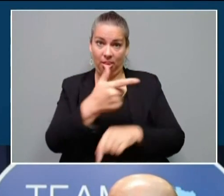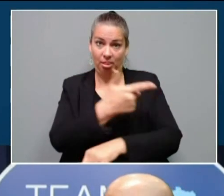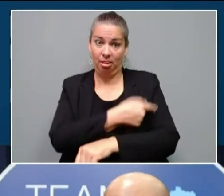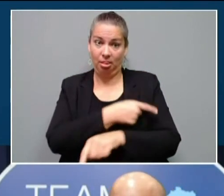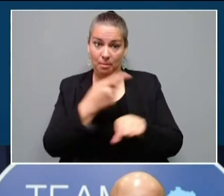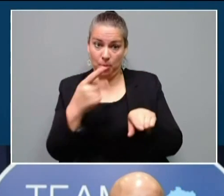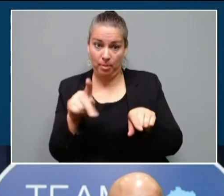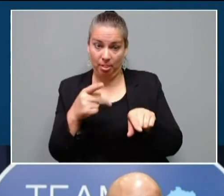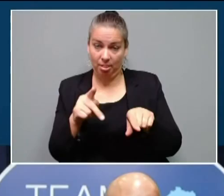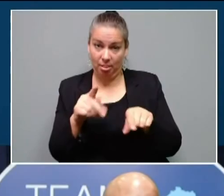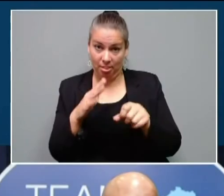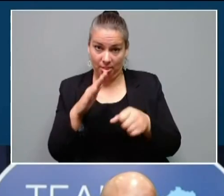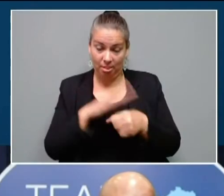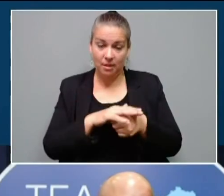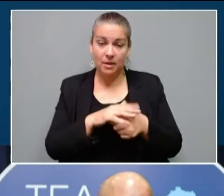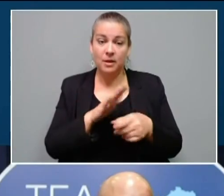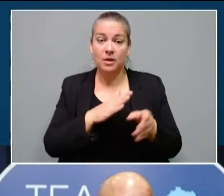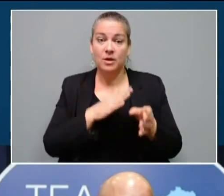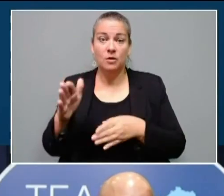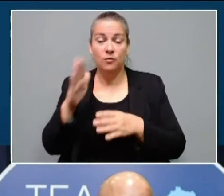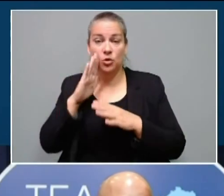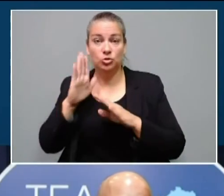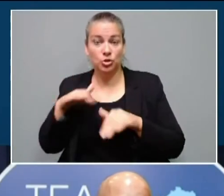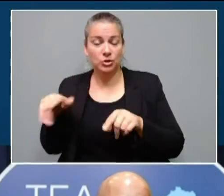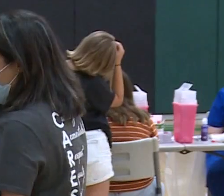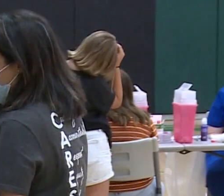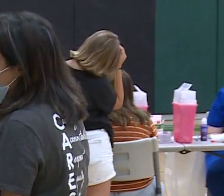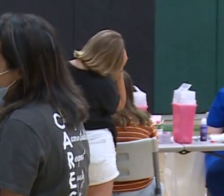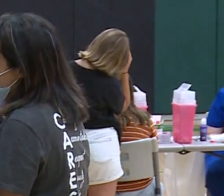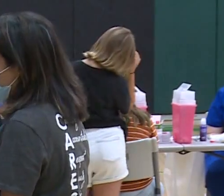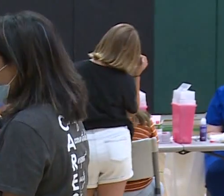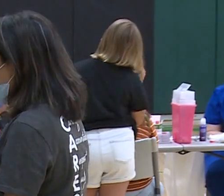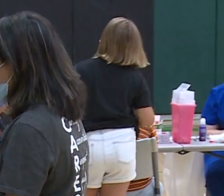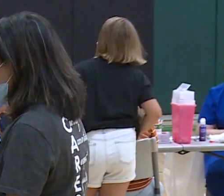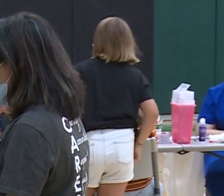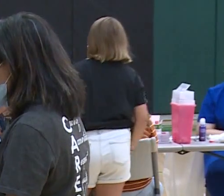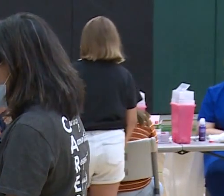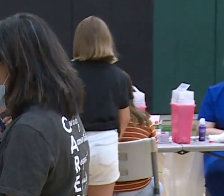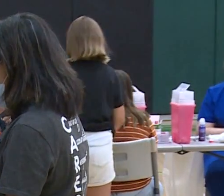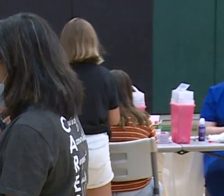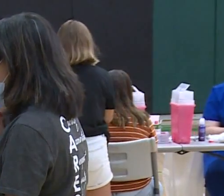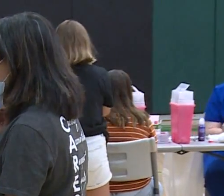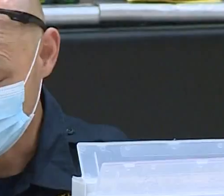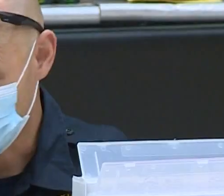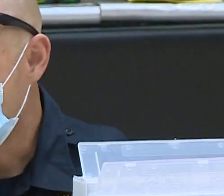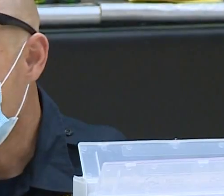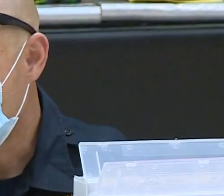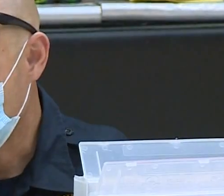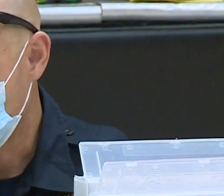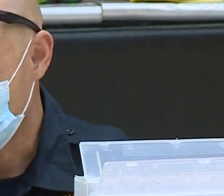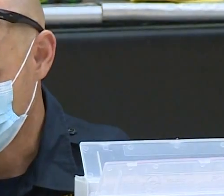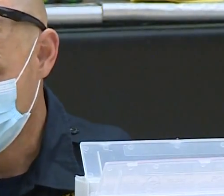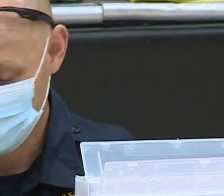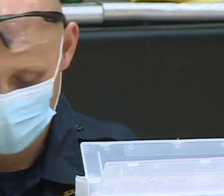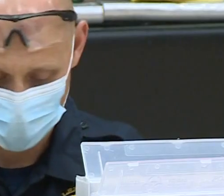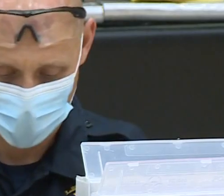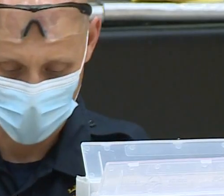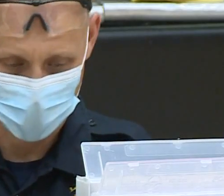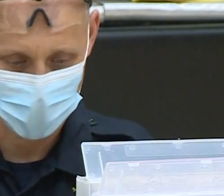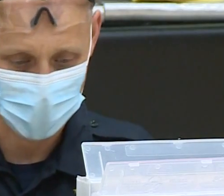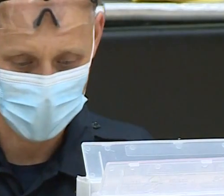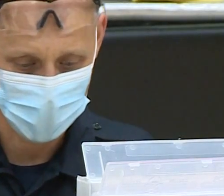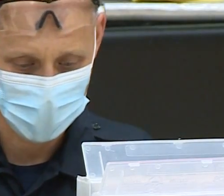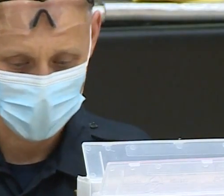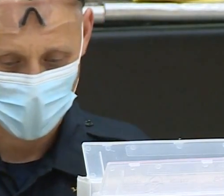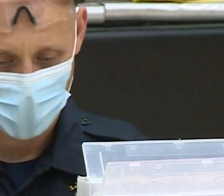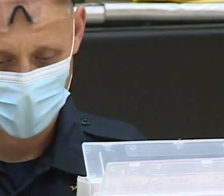The pediatric one will be in an orange bottle with an orange cap. Dr. Stack says he's confident there will be widespread availability